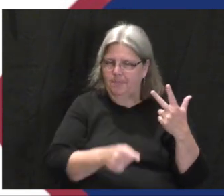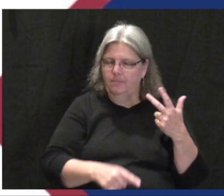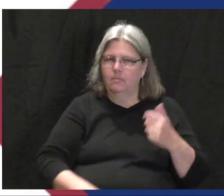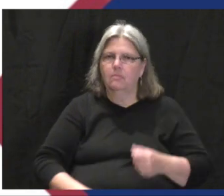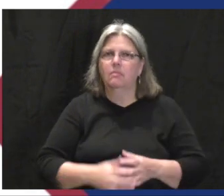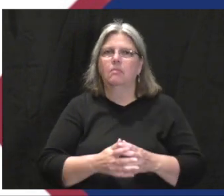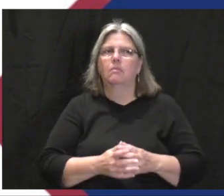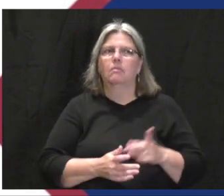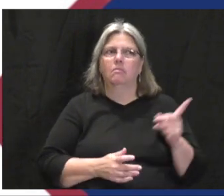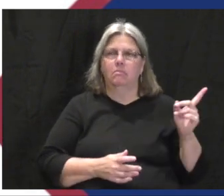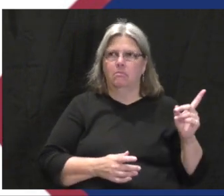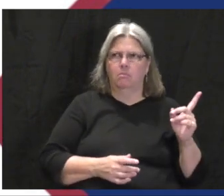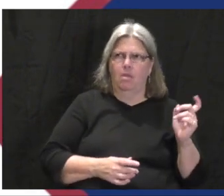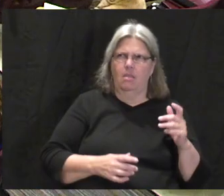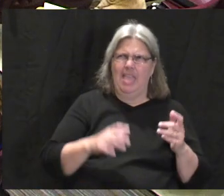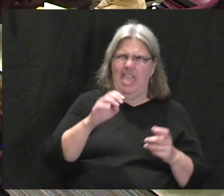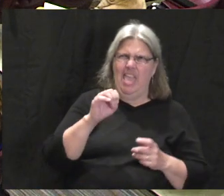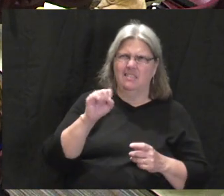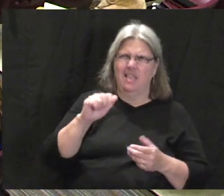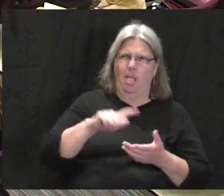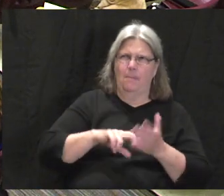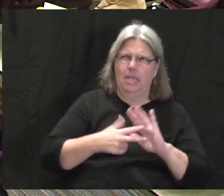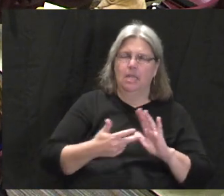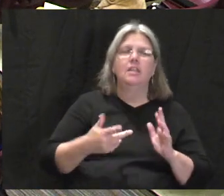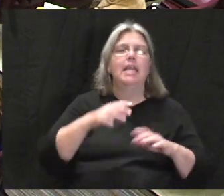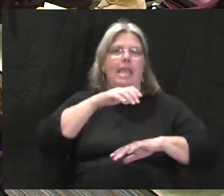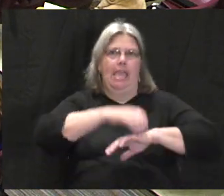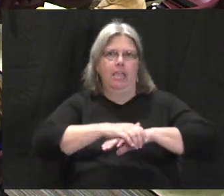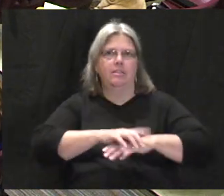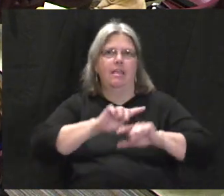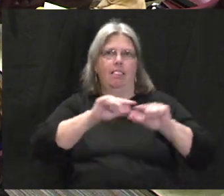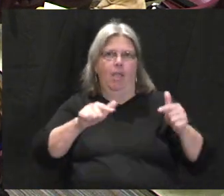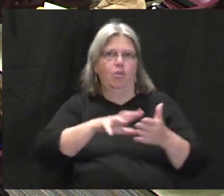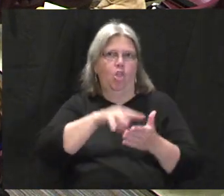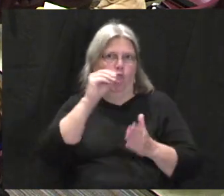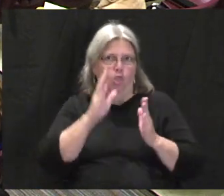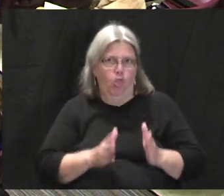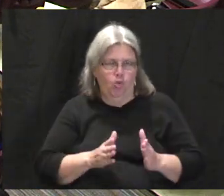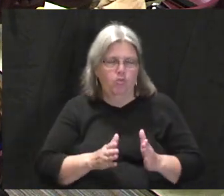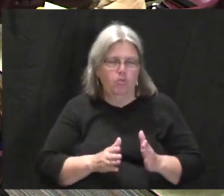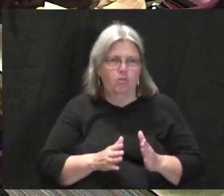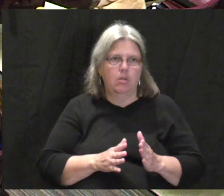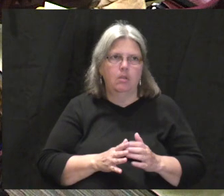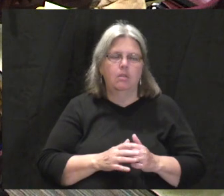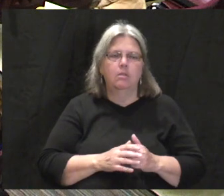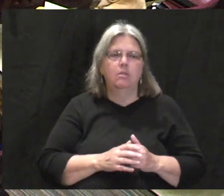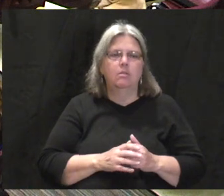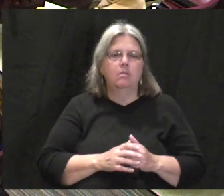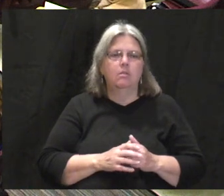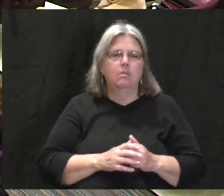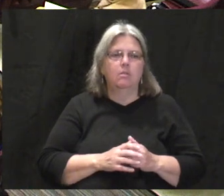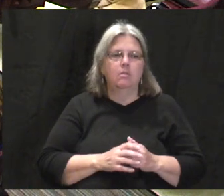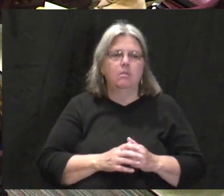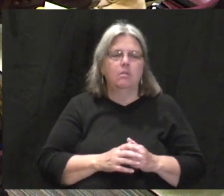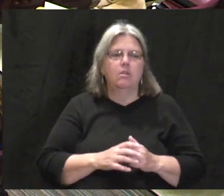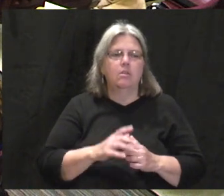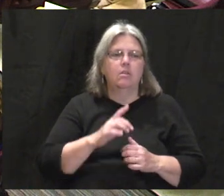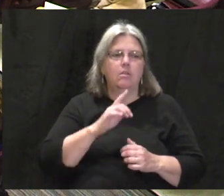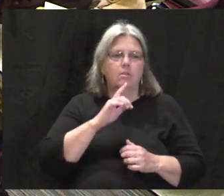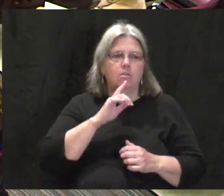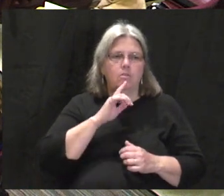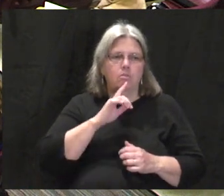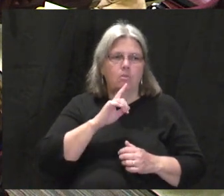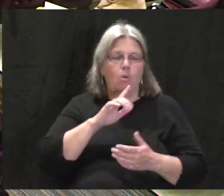English language learner. Yeah. I have a silly question. We're not finished with the year 17, 18, so what are we looking at